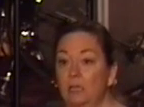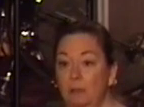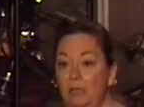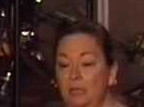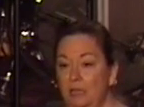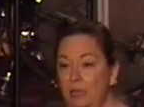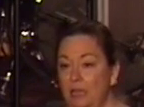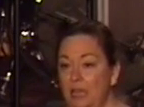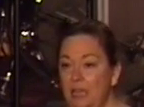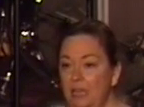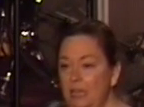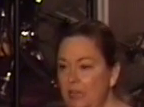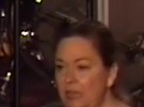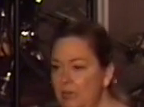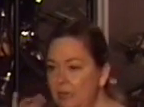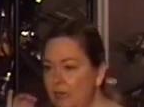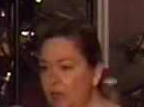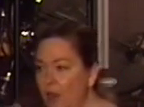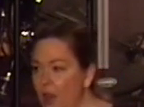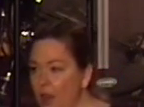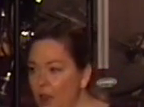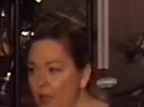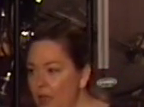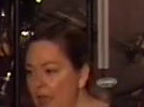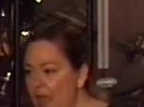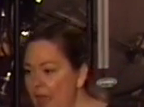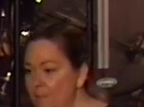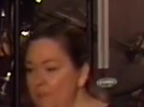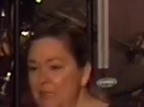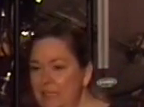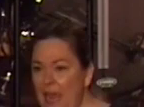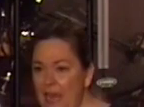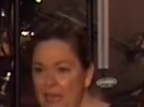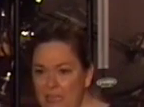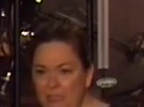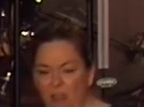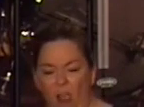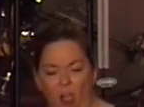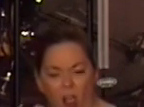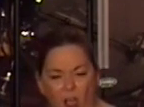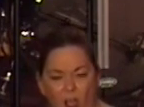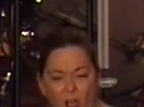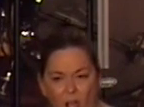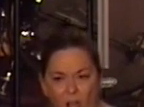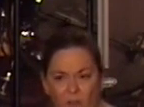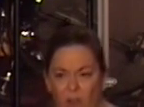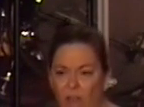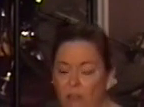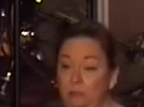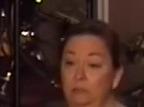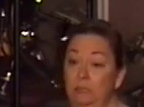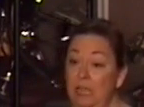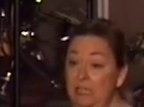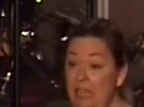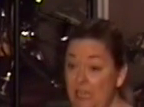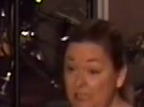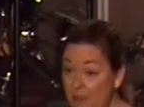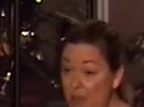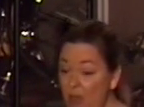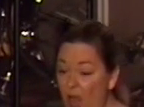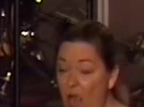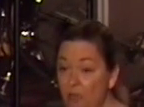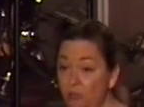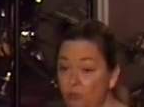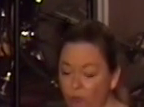being sick. It was miserable. And you have a 15-day window to come back into the second semester. I was 2 or 3 weeks